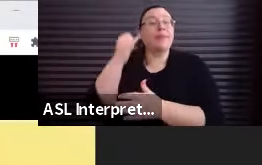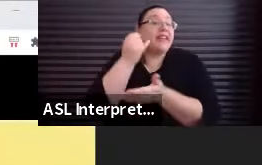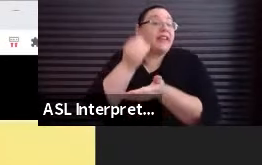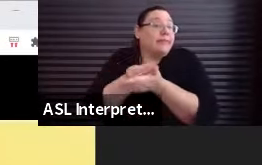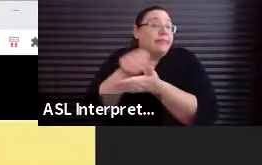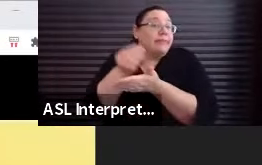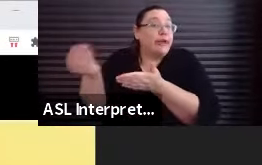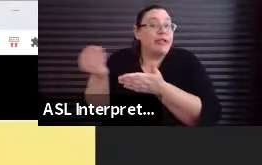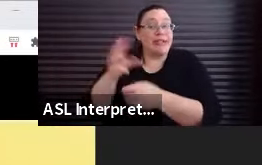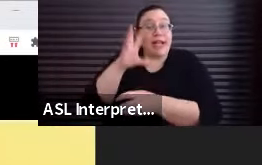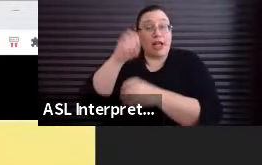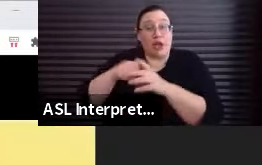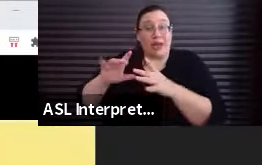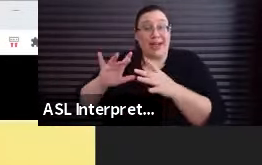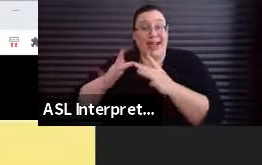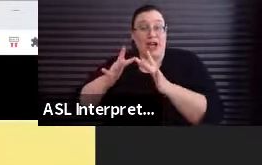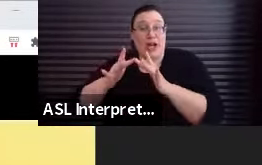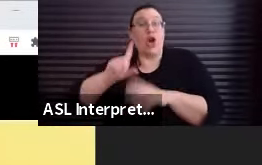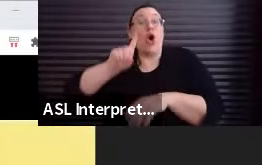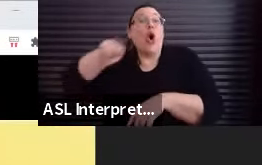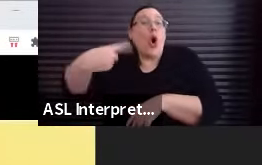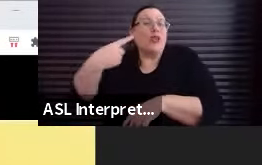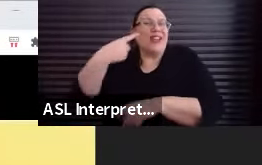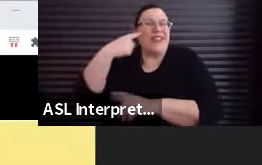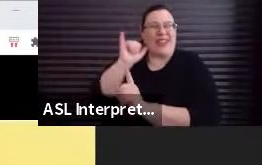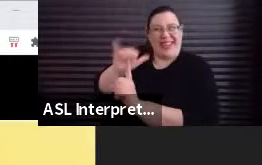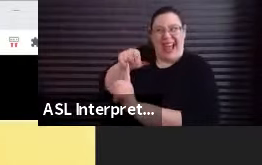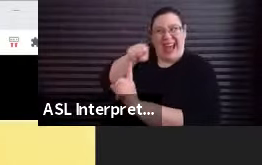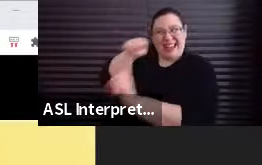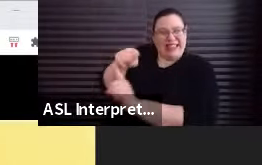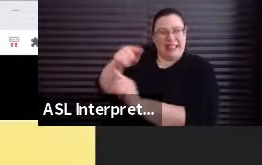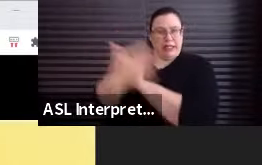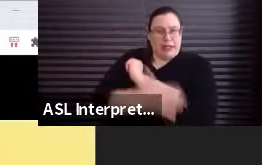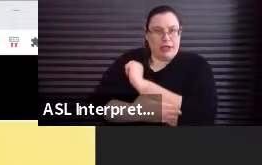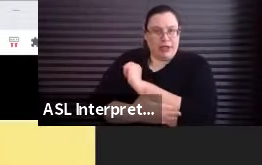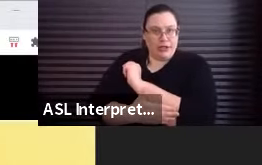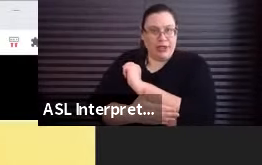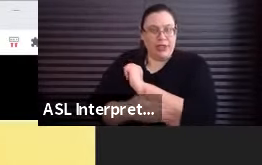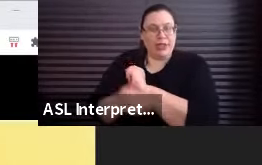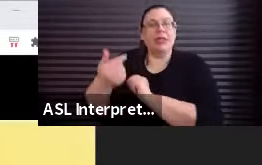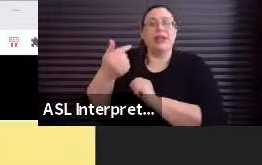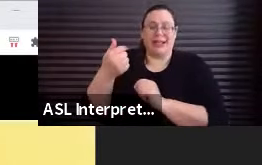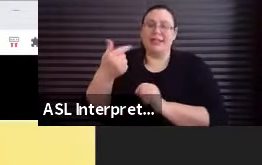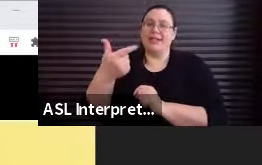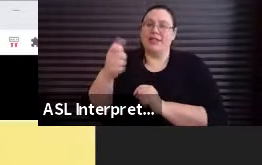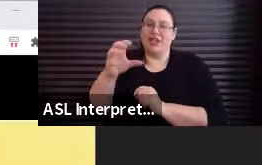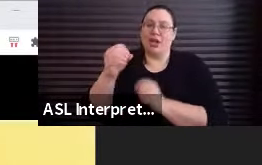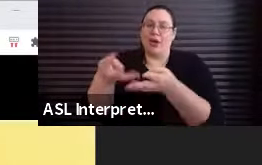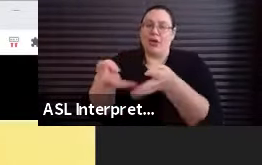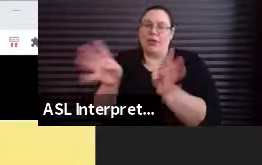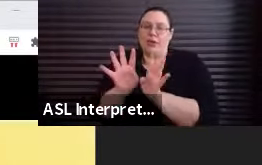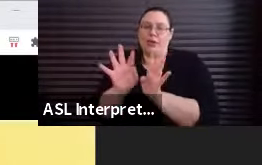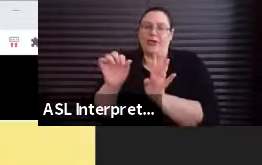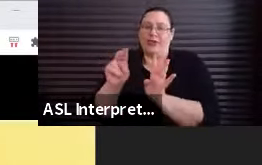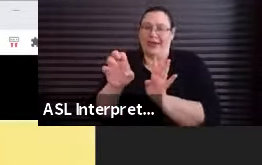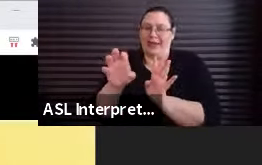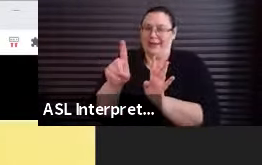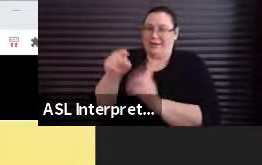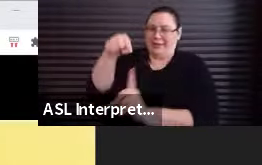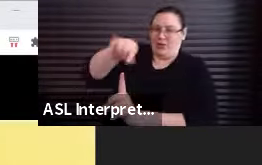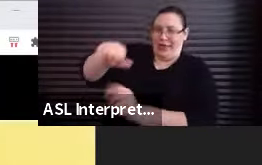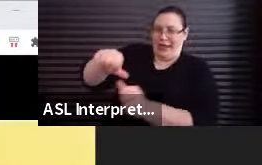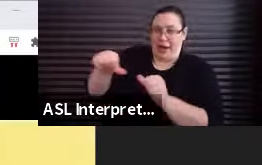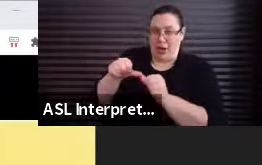including internet only for the country that they're showing it in, so they geofence it to that area, then internet